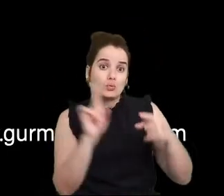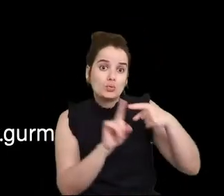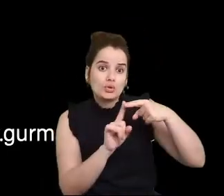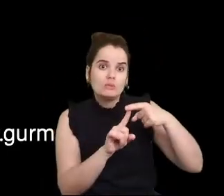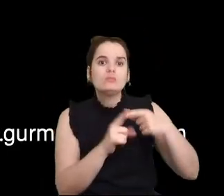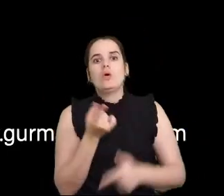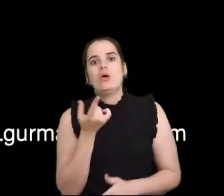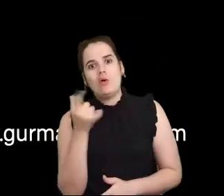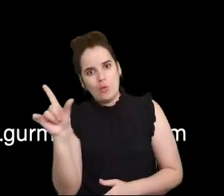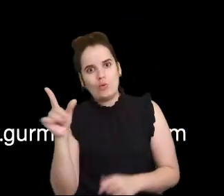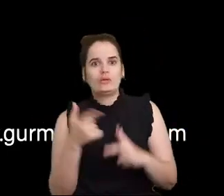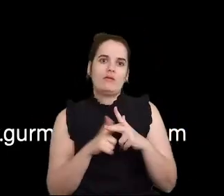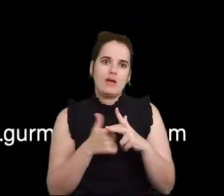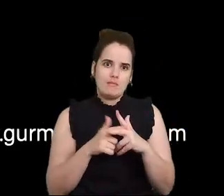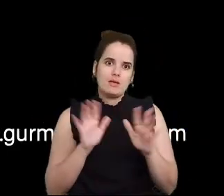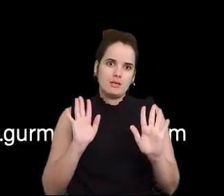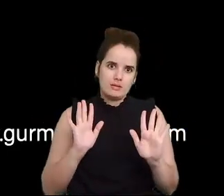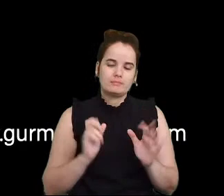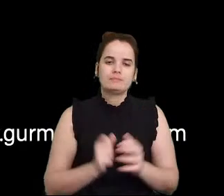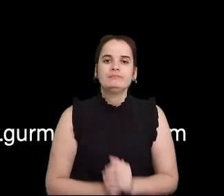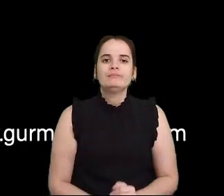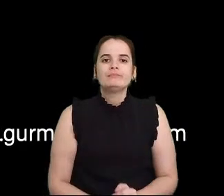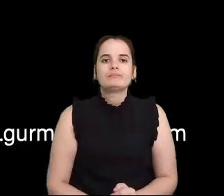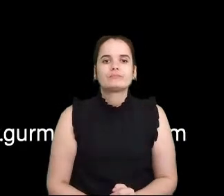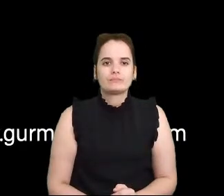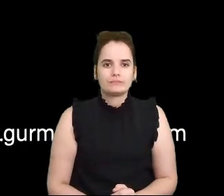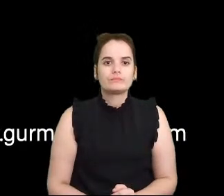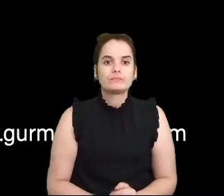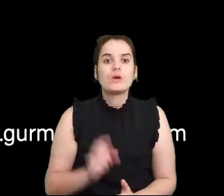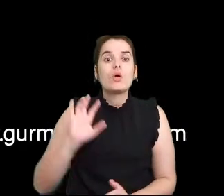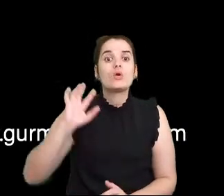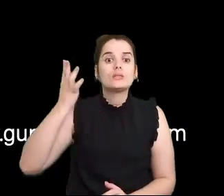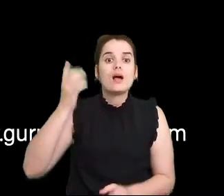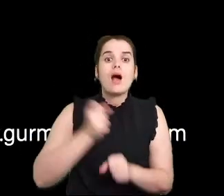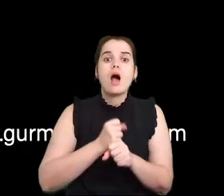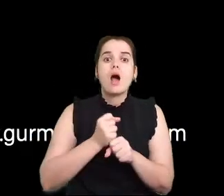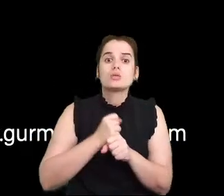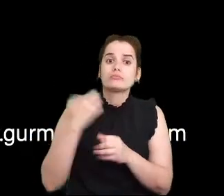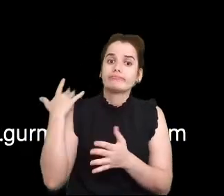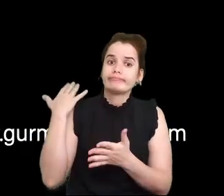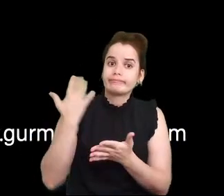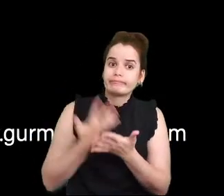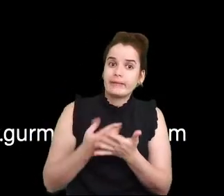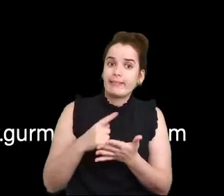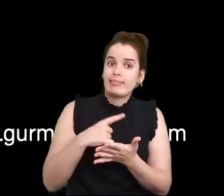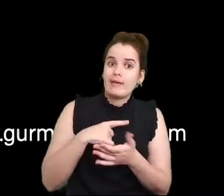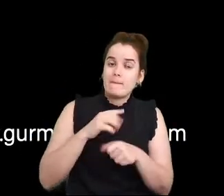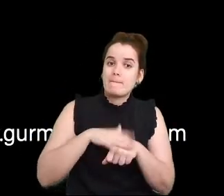we have built a stronger data viz community. There